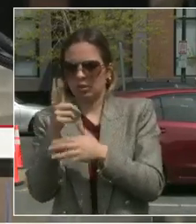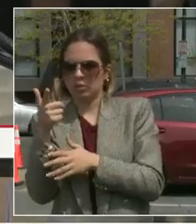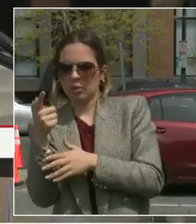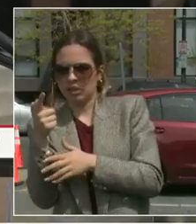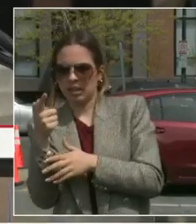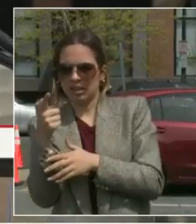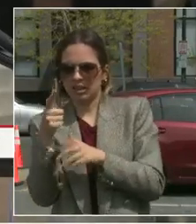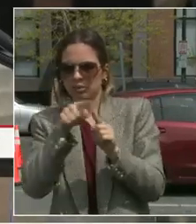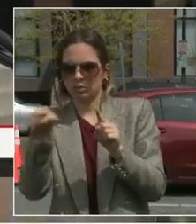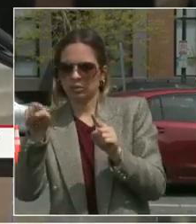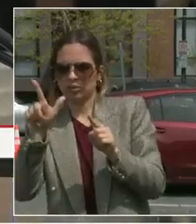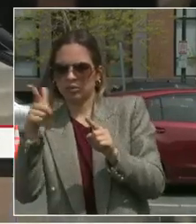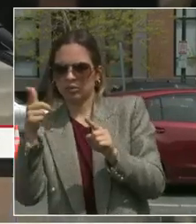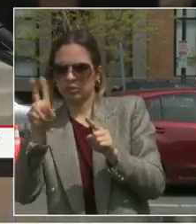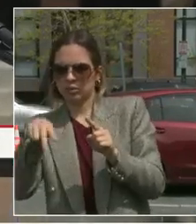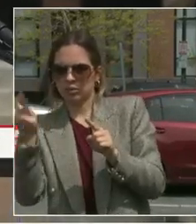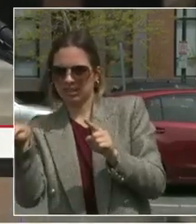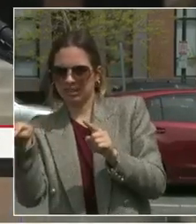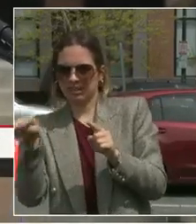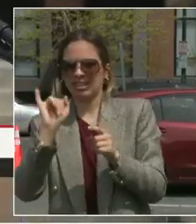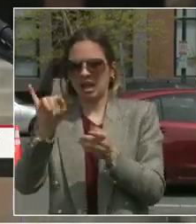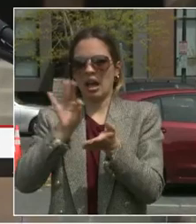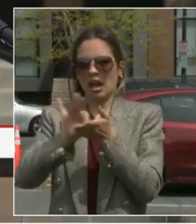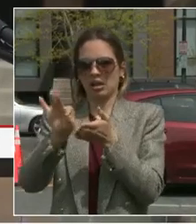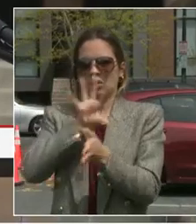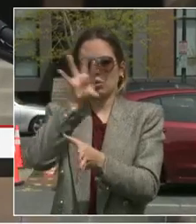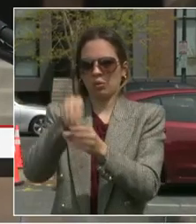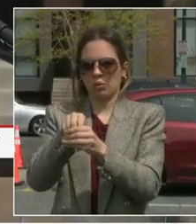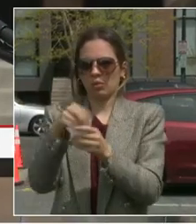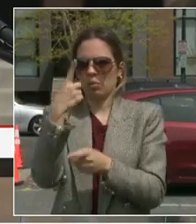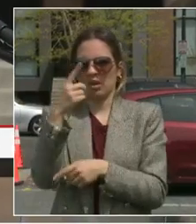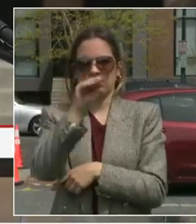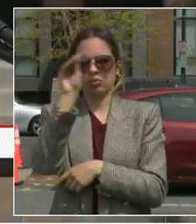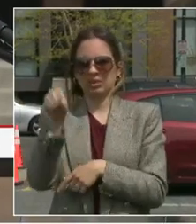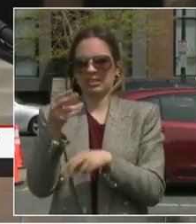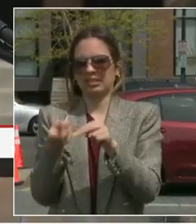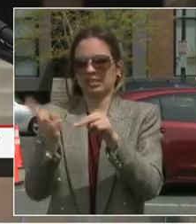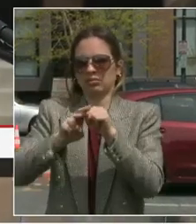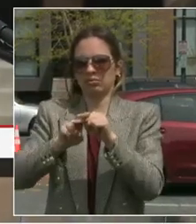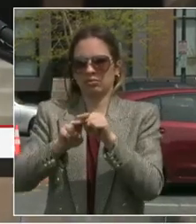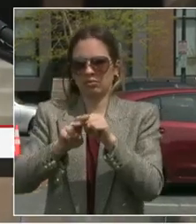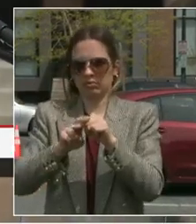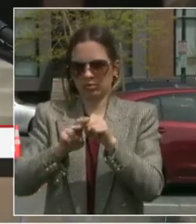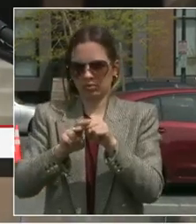as unsheltered, so that would be a 1% increase, or 9 people,